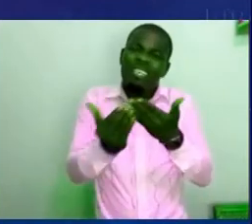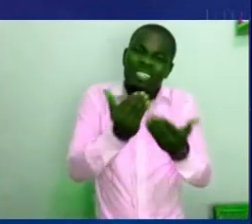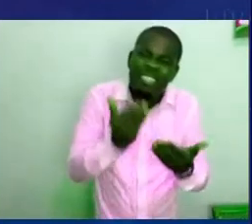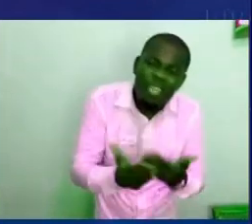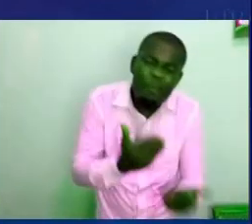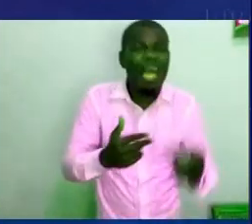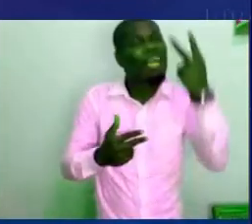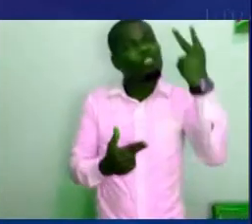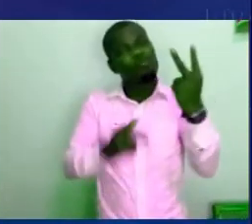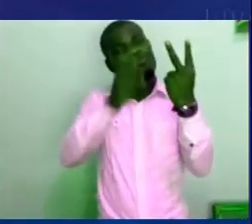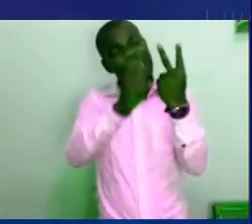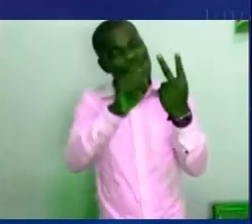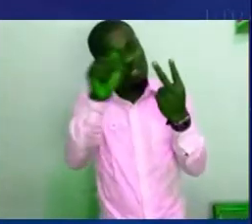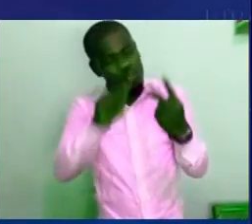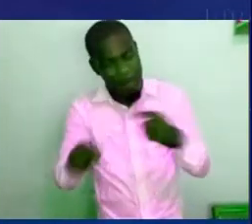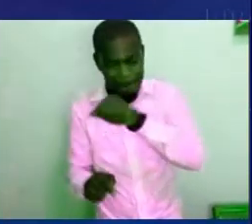first.